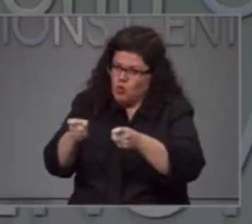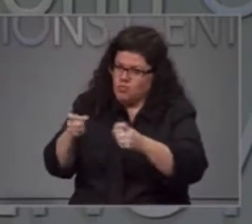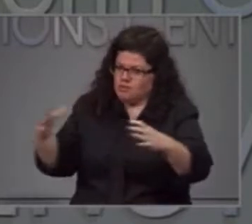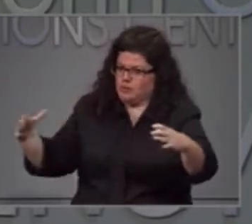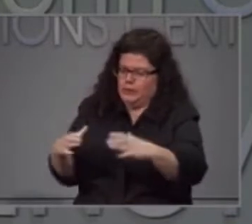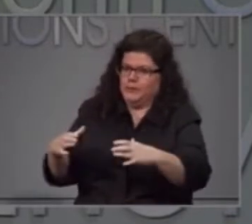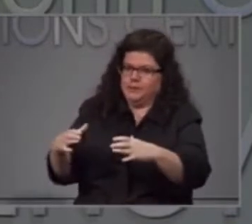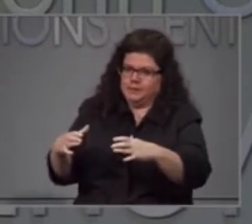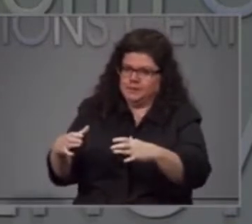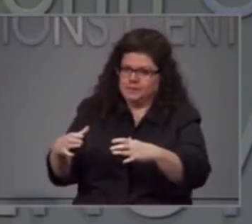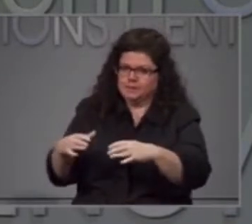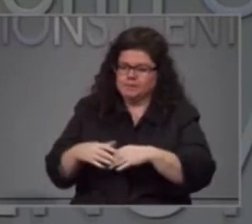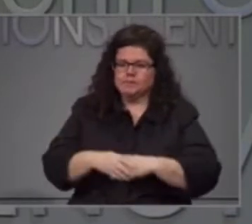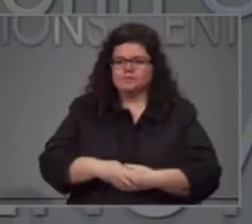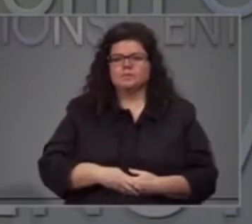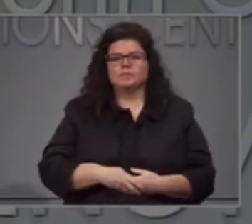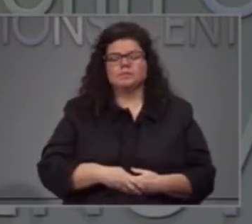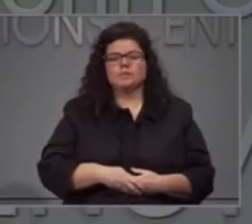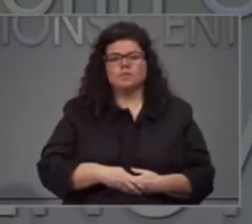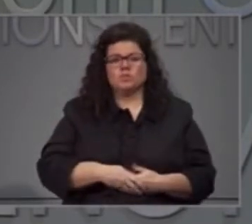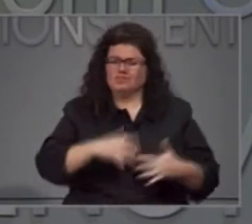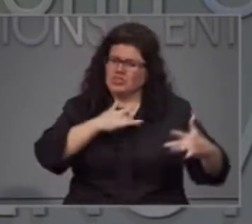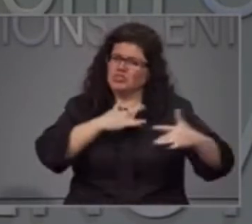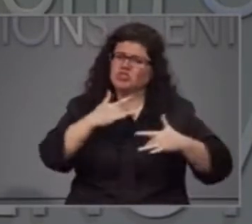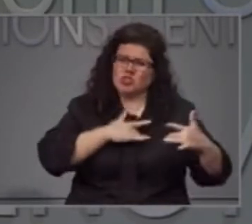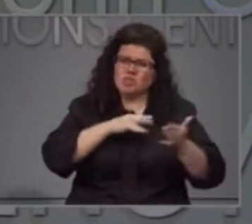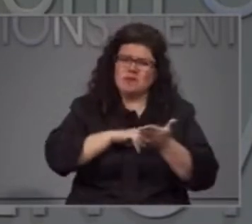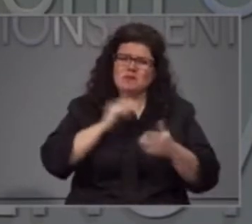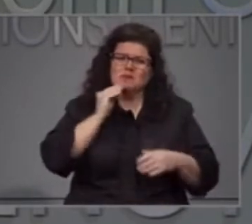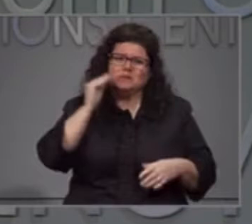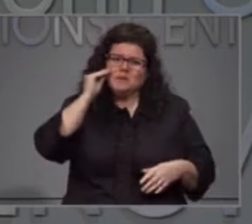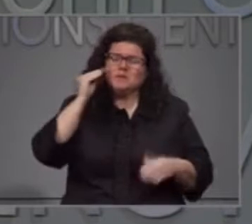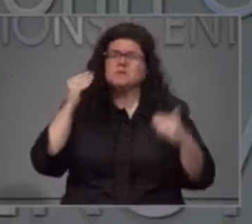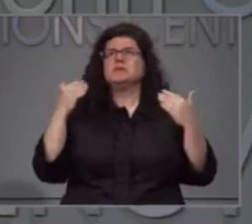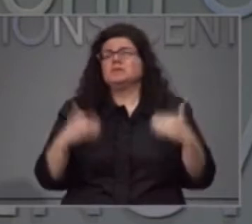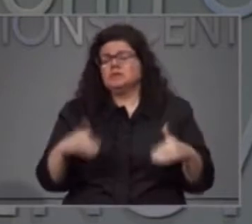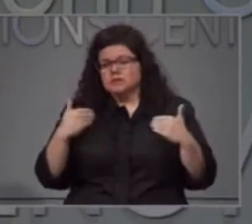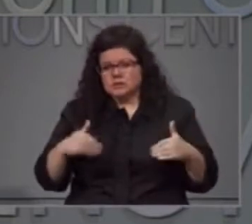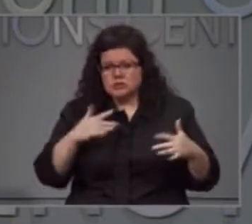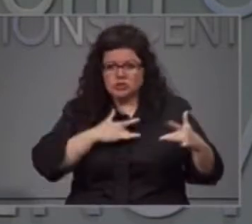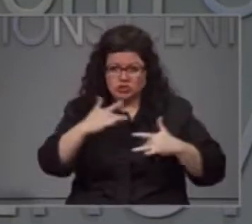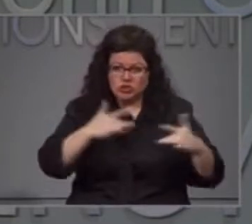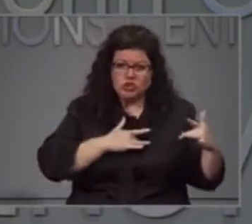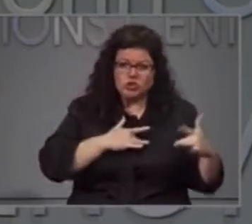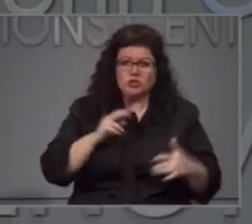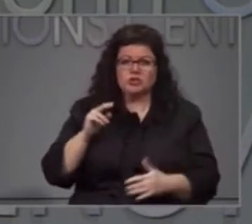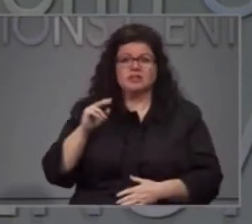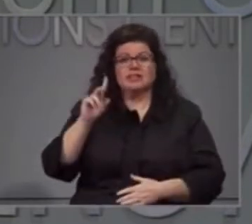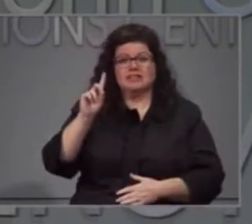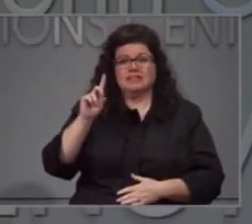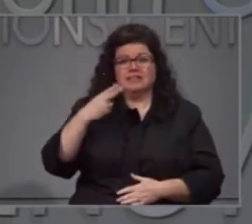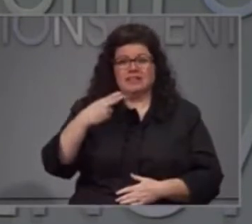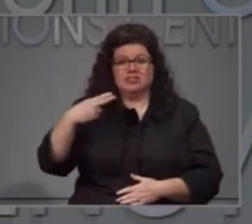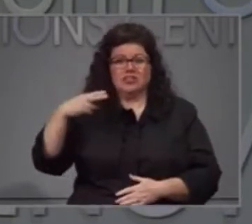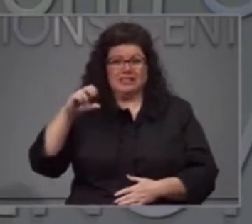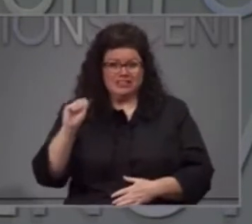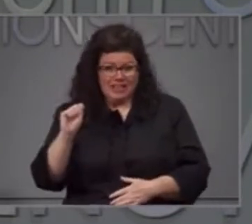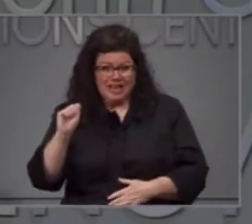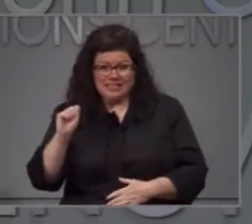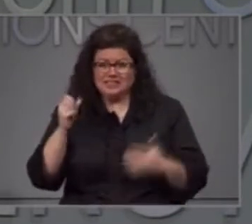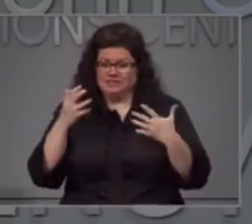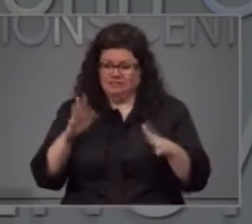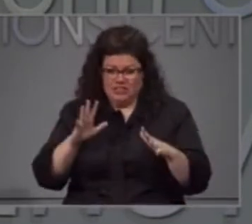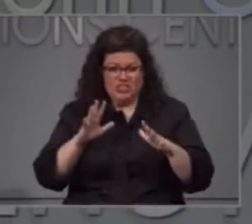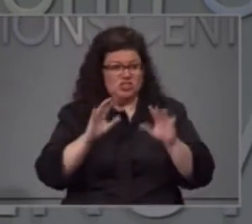our concern has grown about long-term care facilities, the North Carolina Department of Health and Human Services has added